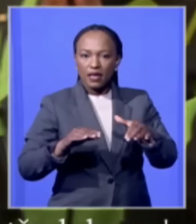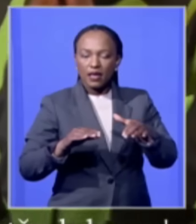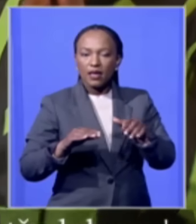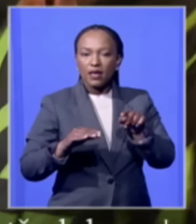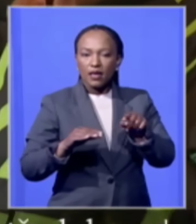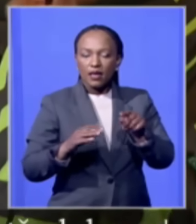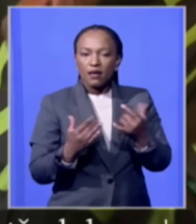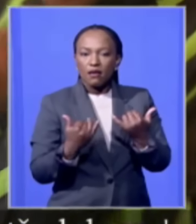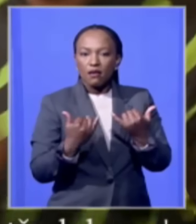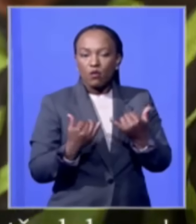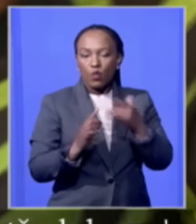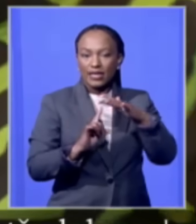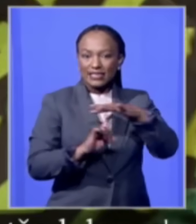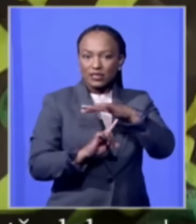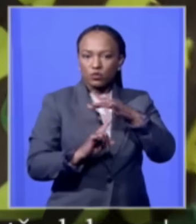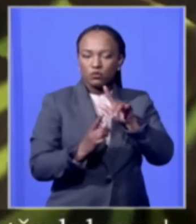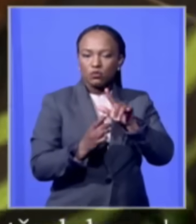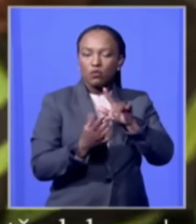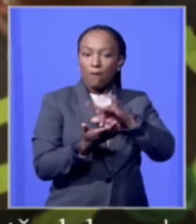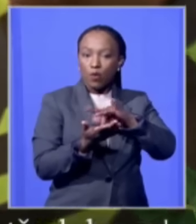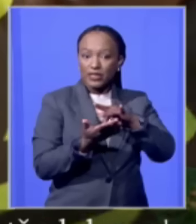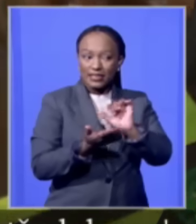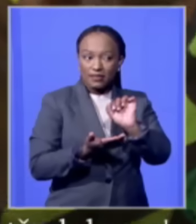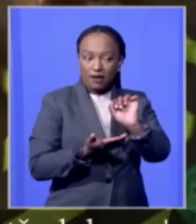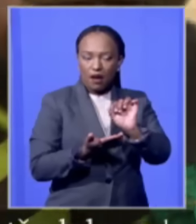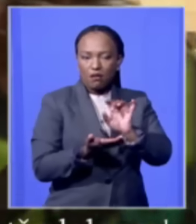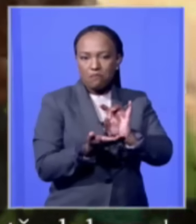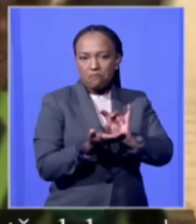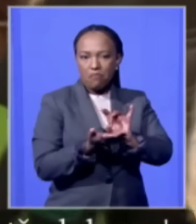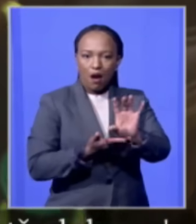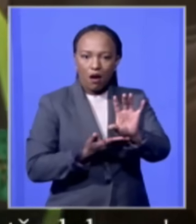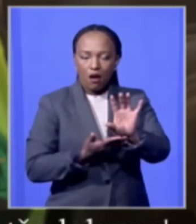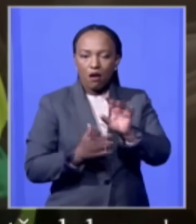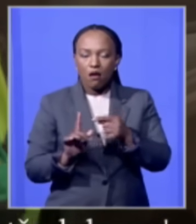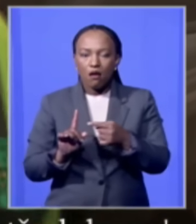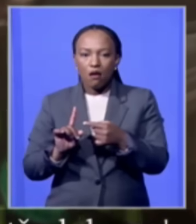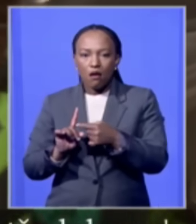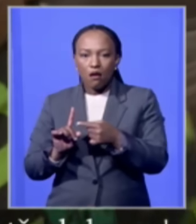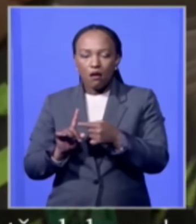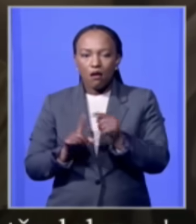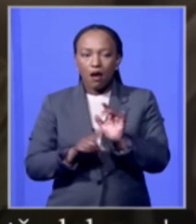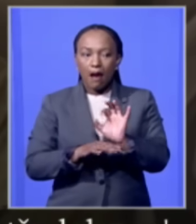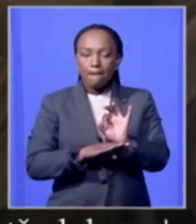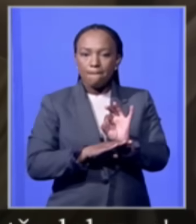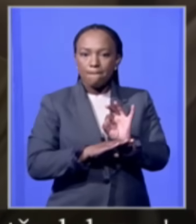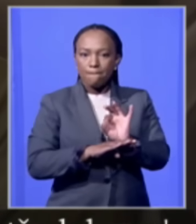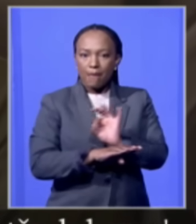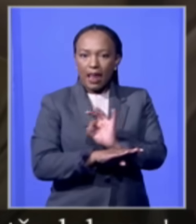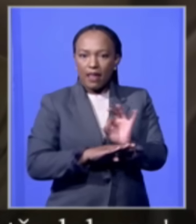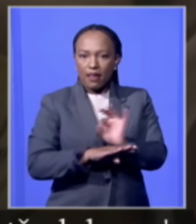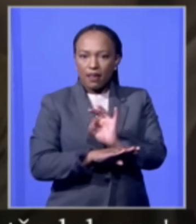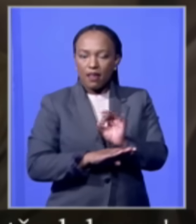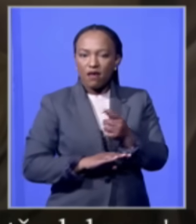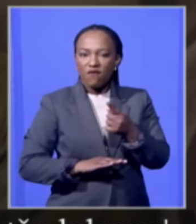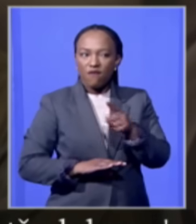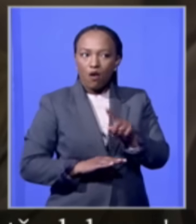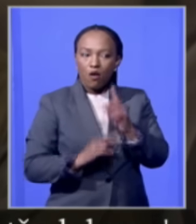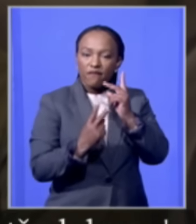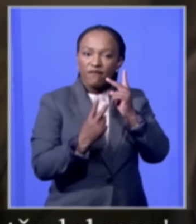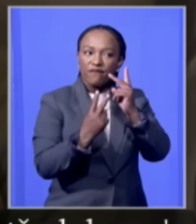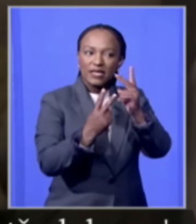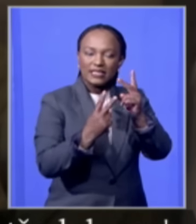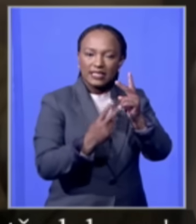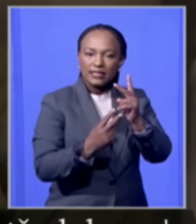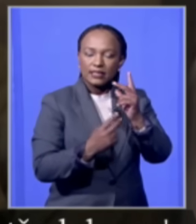a gagwe. Mongwaledipharephare wa maloba o tlhaloša gore ga se therešo gore o tlošitšwe maemong a gagwe ka lebaka la ketelo ya gagwe go ya